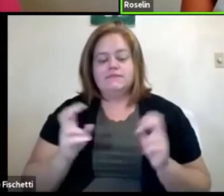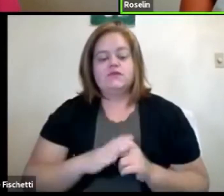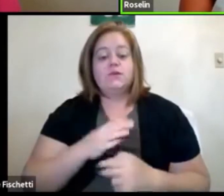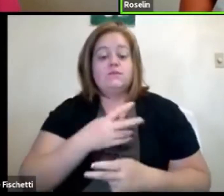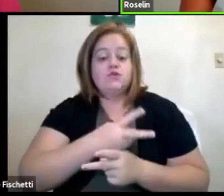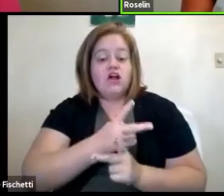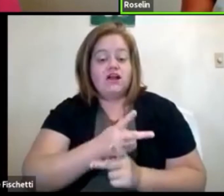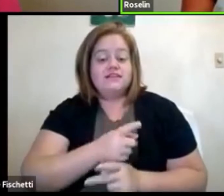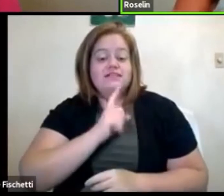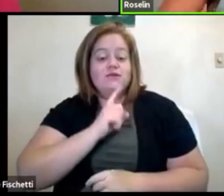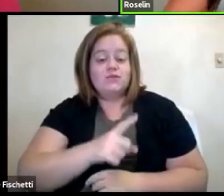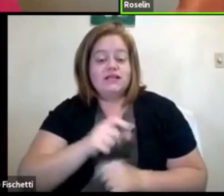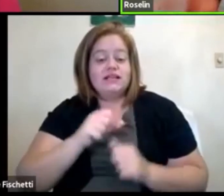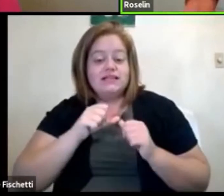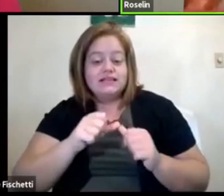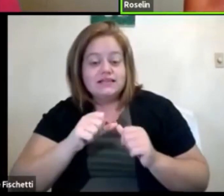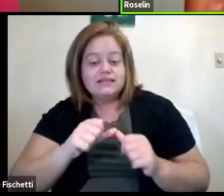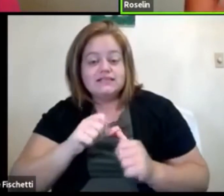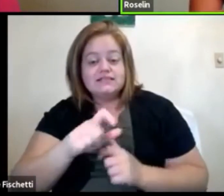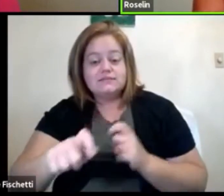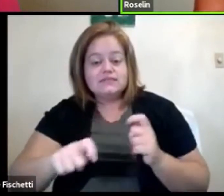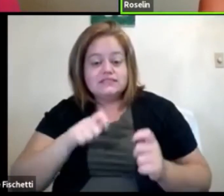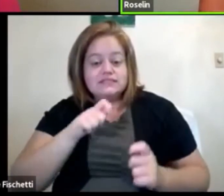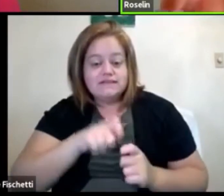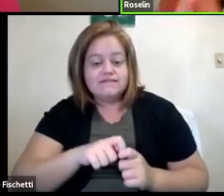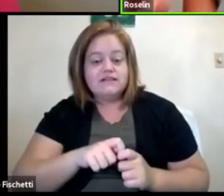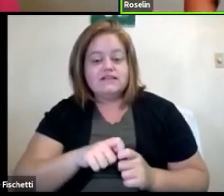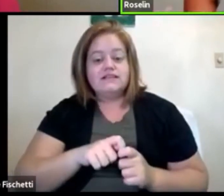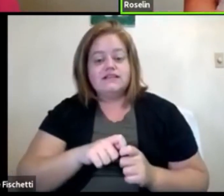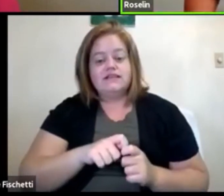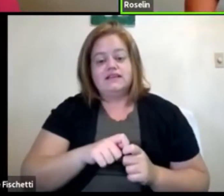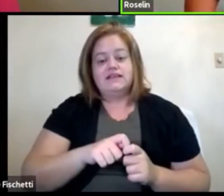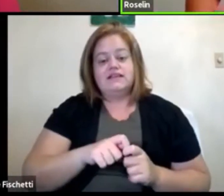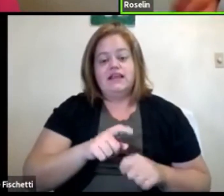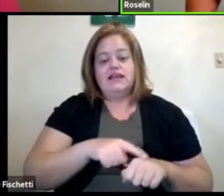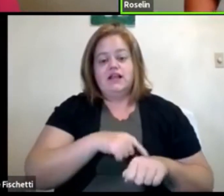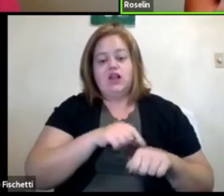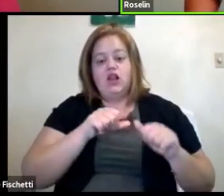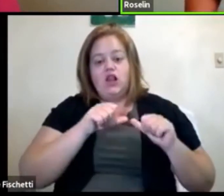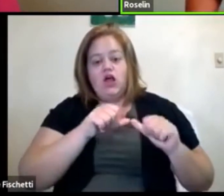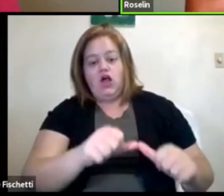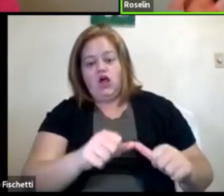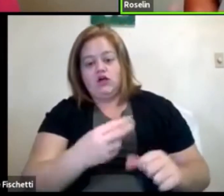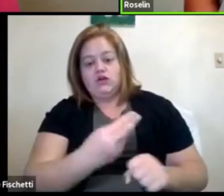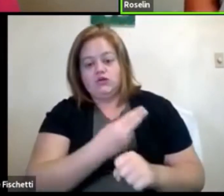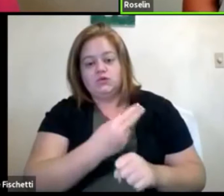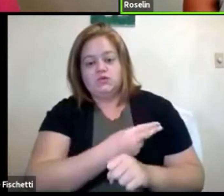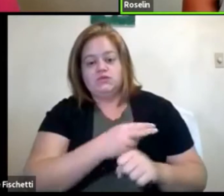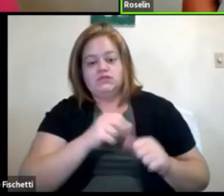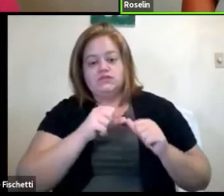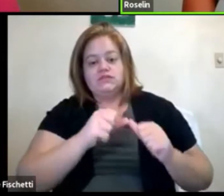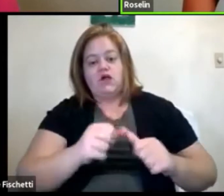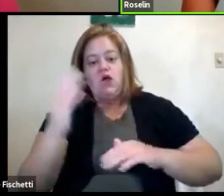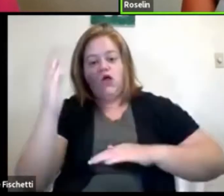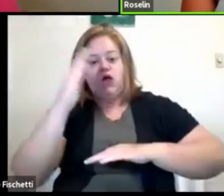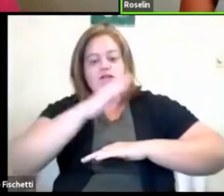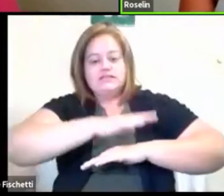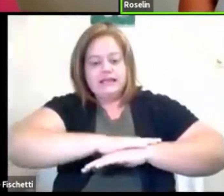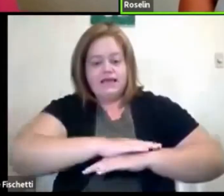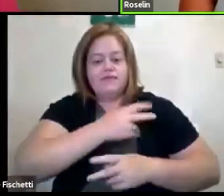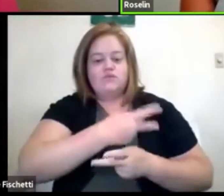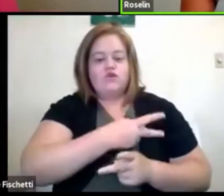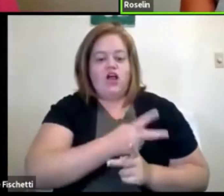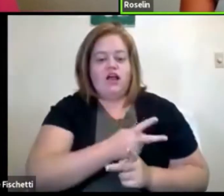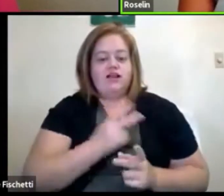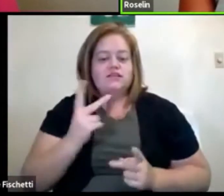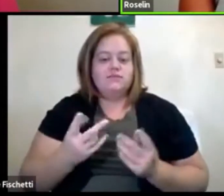on, especially like I work a lot of like long wear, extended wear products that last all day, but